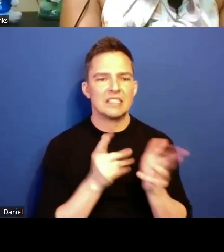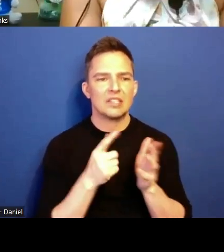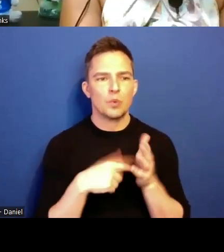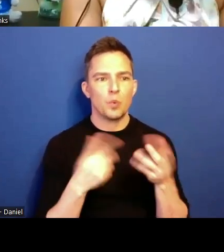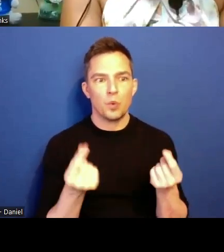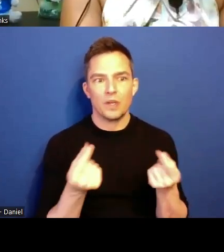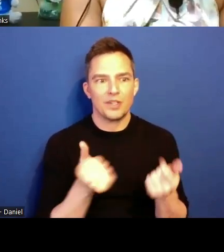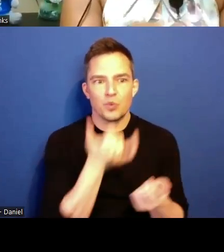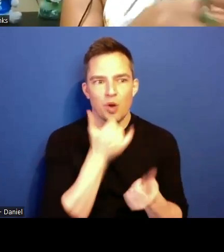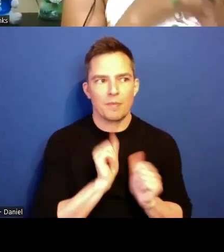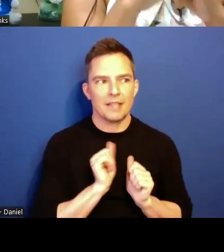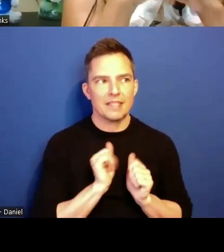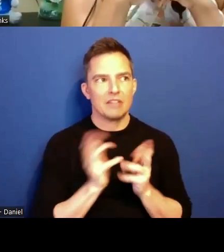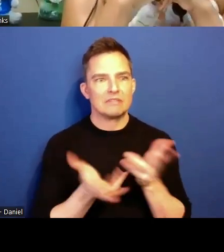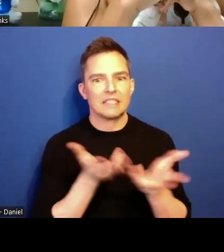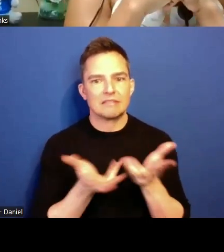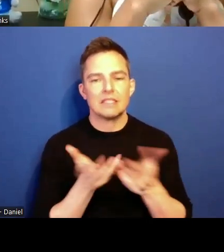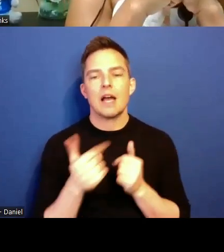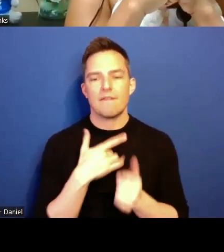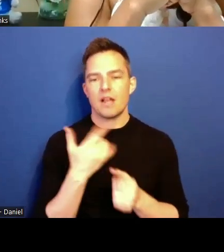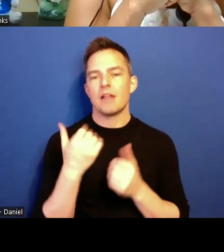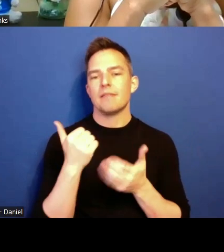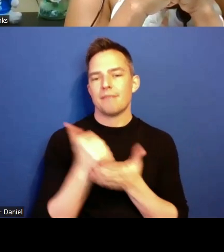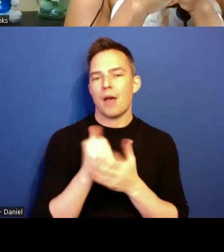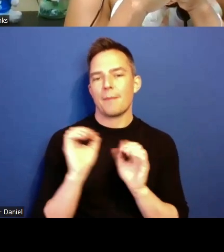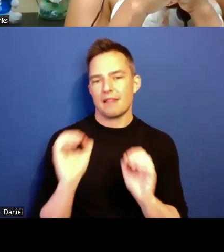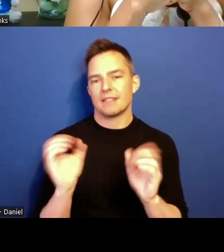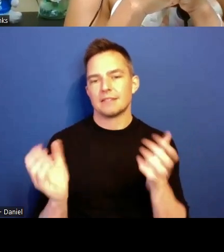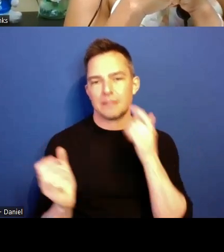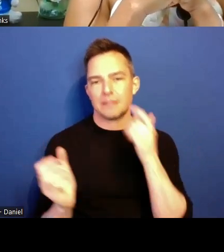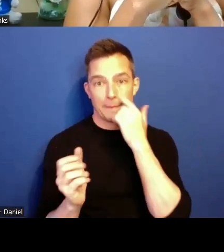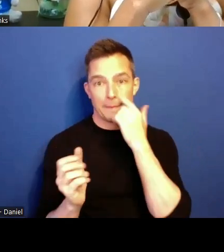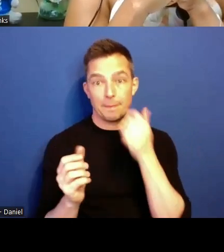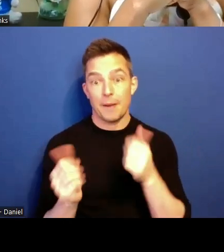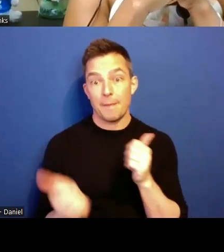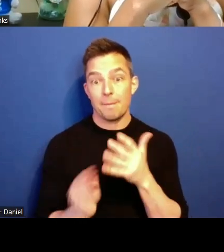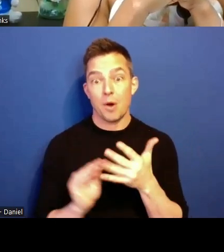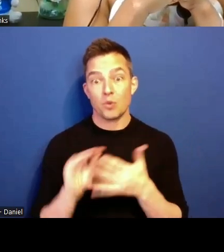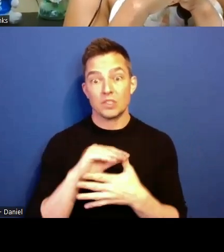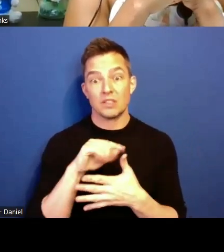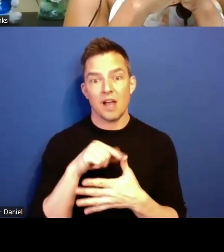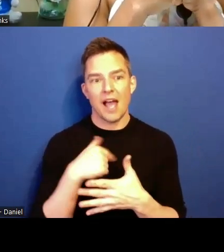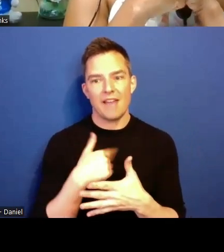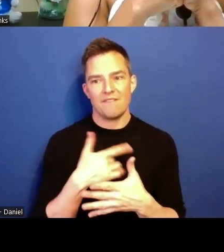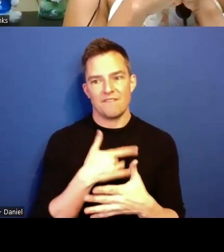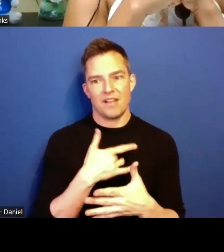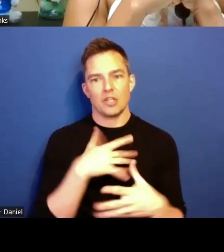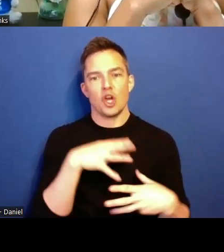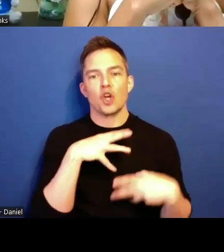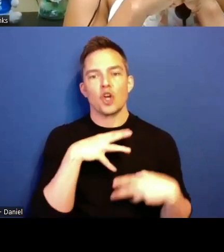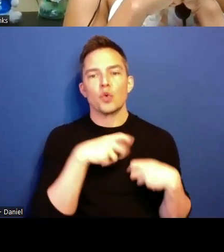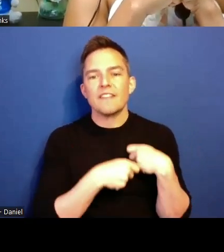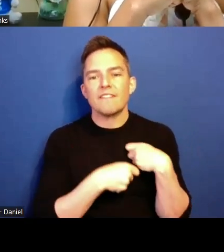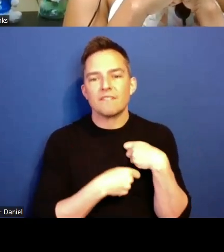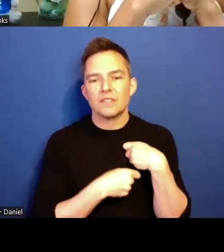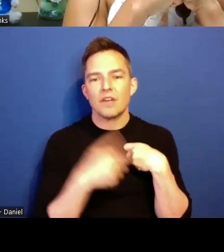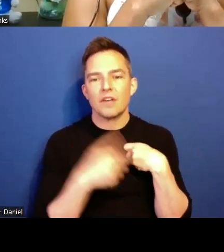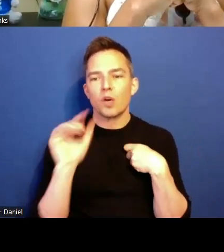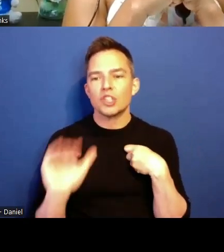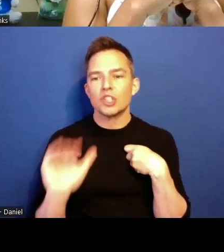felt helpless. But the most of all, I was grieving for a child that was